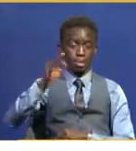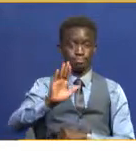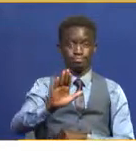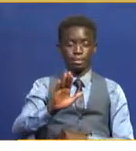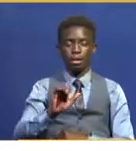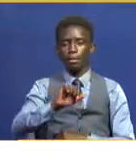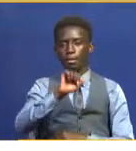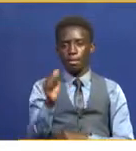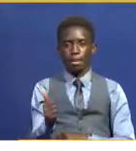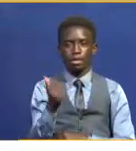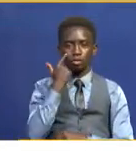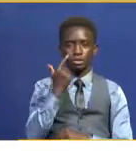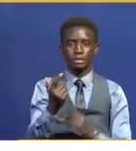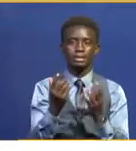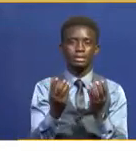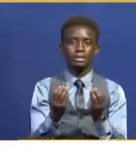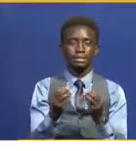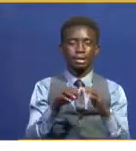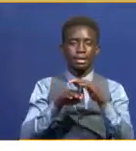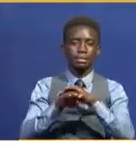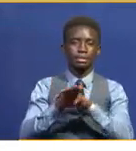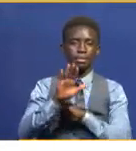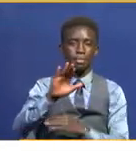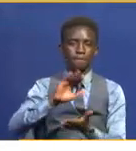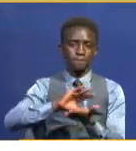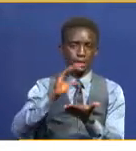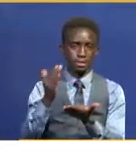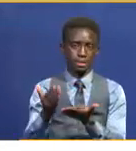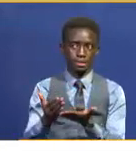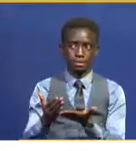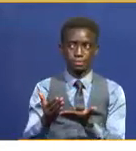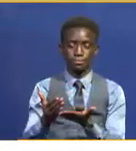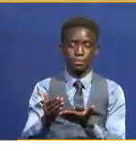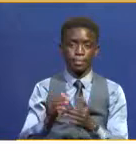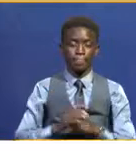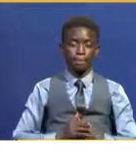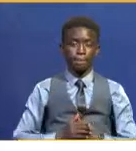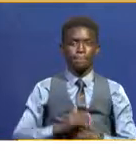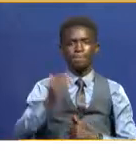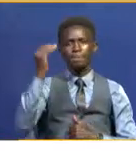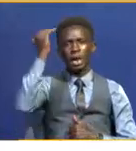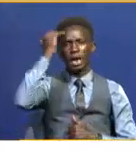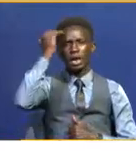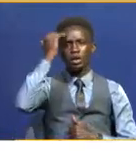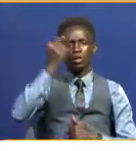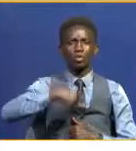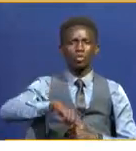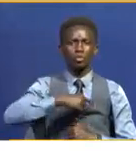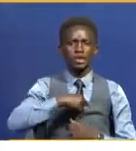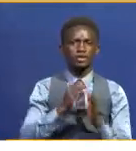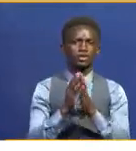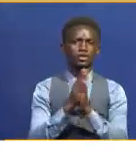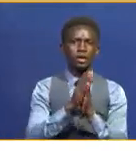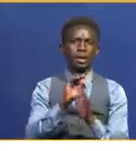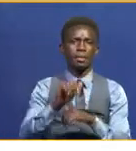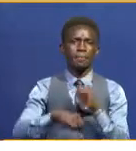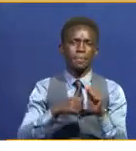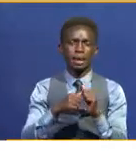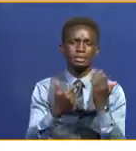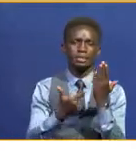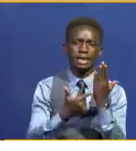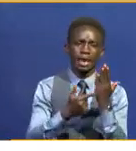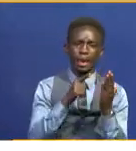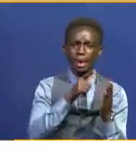for instance, the ease of access of your funds. I know we've talked about the advent of technology and